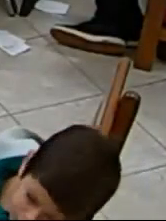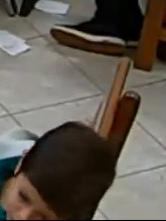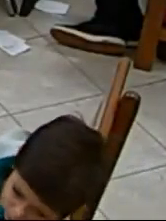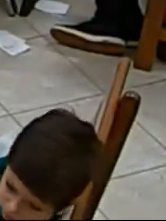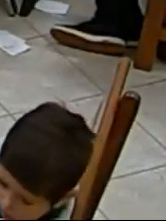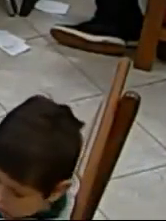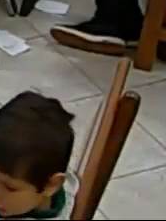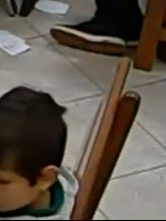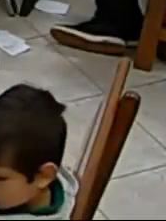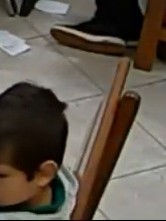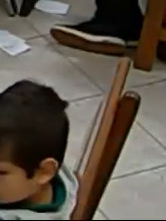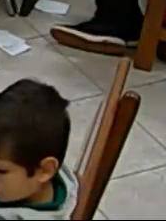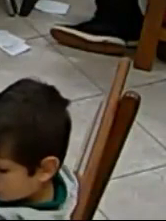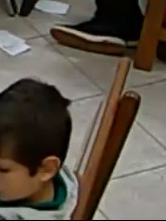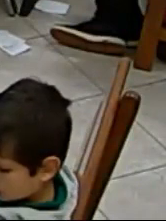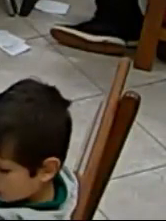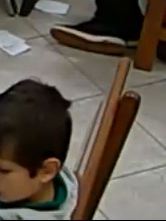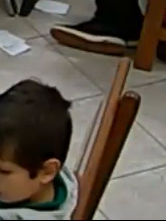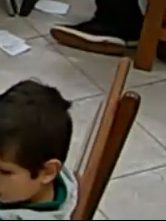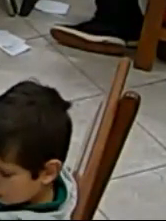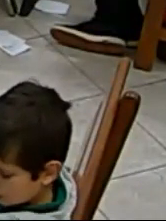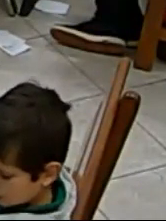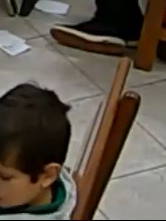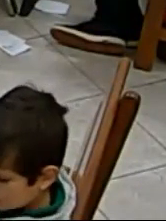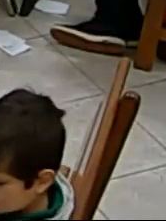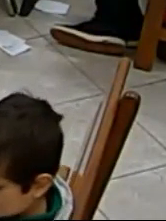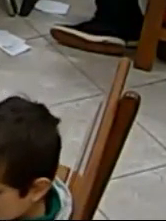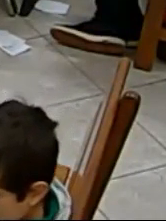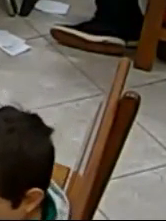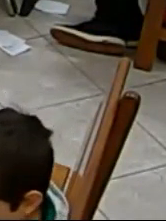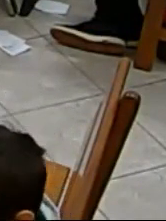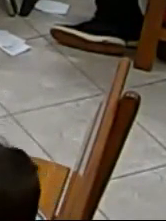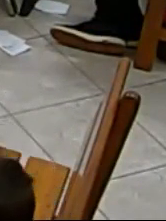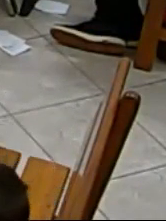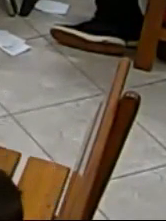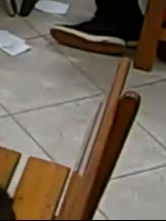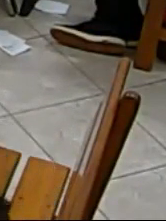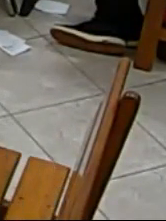Because we have prepared your church for this moment. So important that we are living.